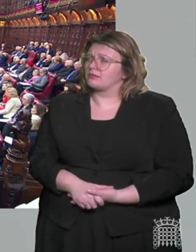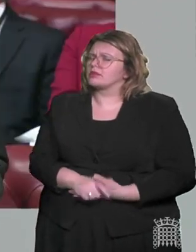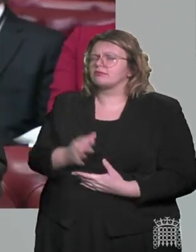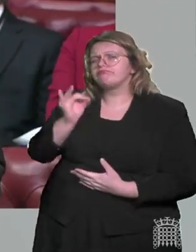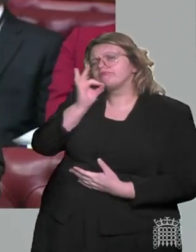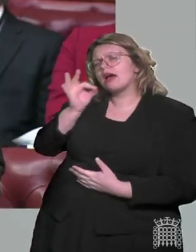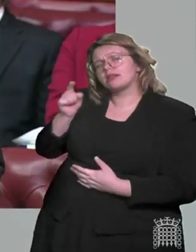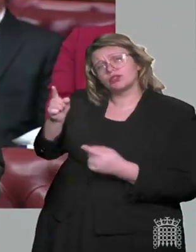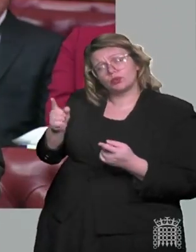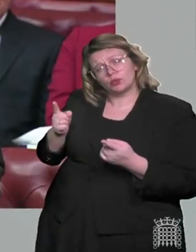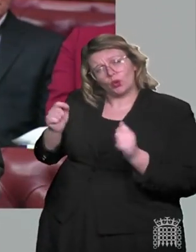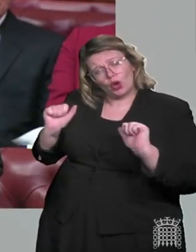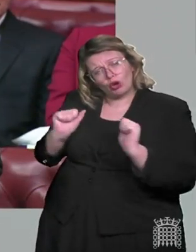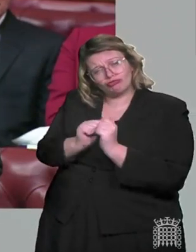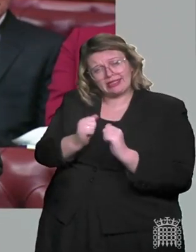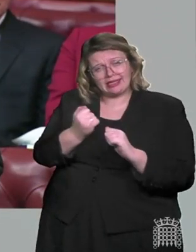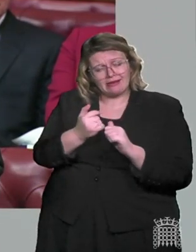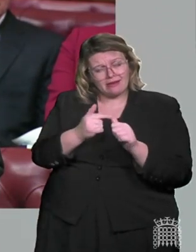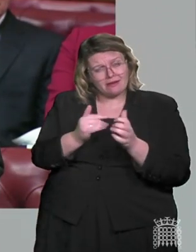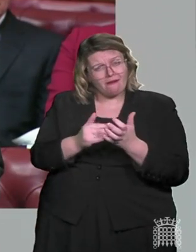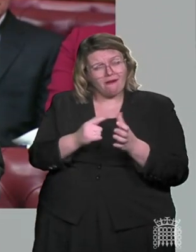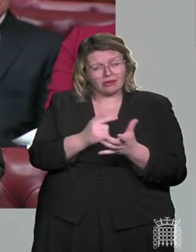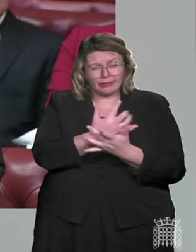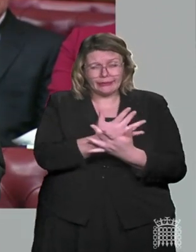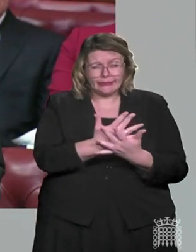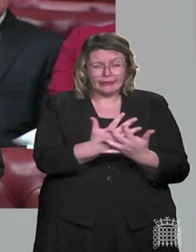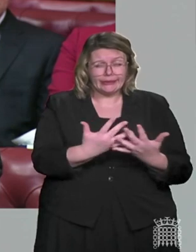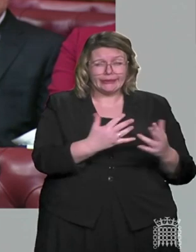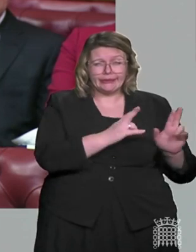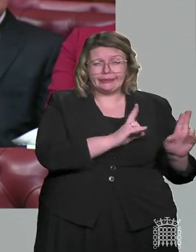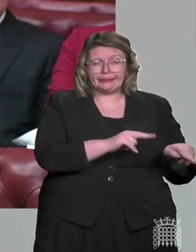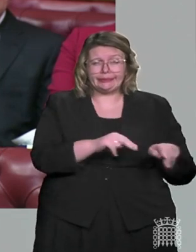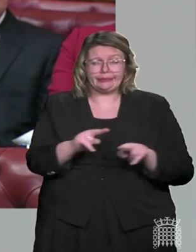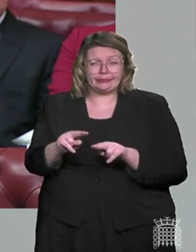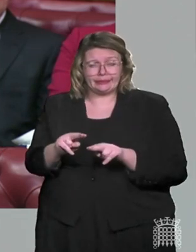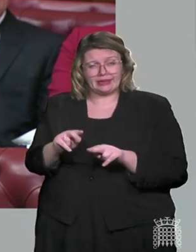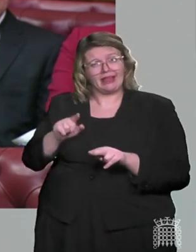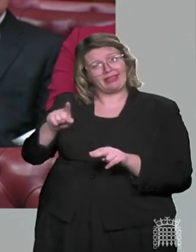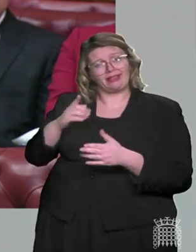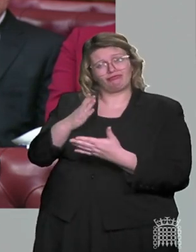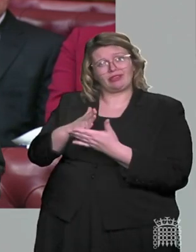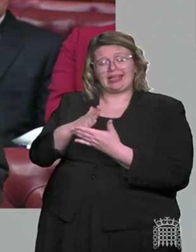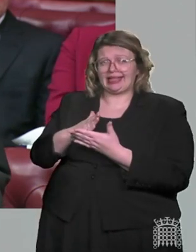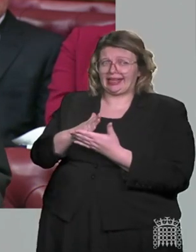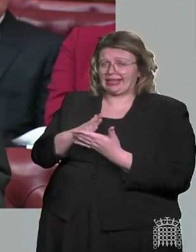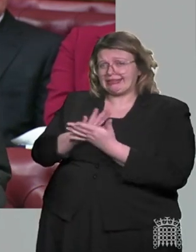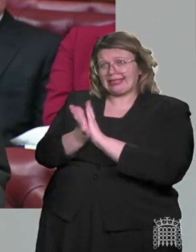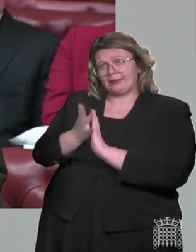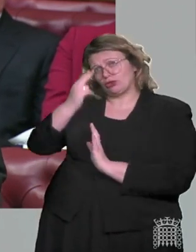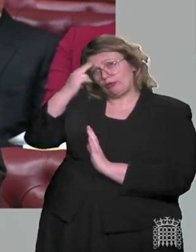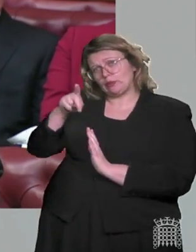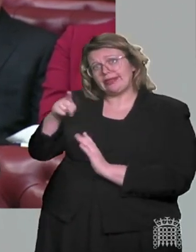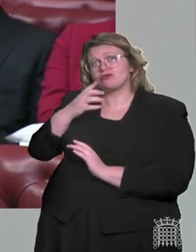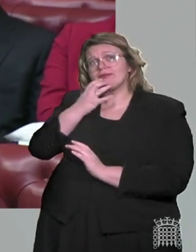number of civilian casualties in Gaza is deeply damaging to the reputation of Israel itself? And will he